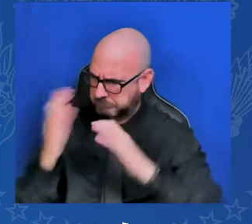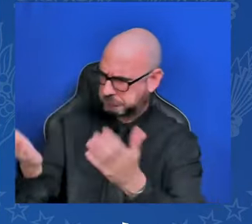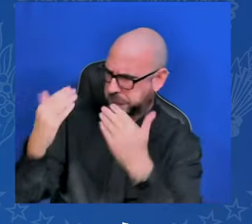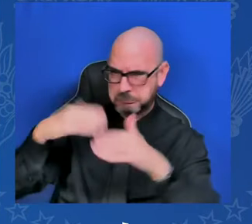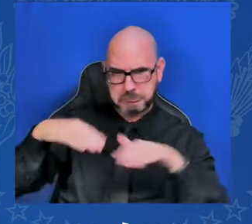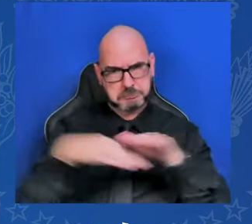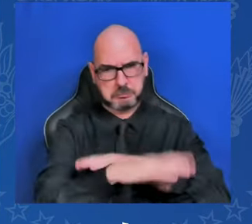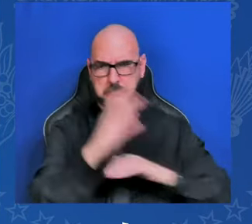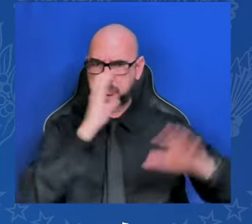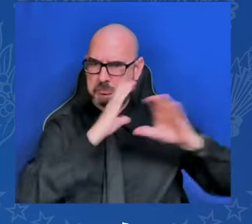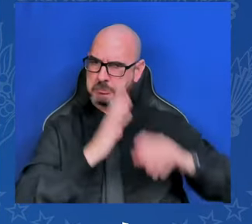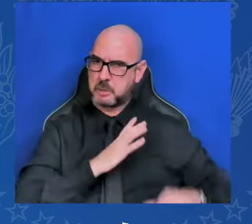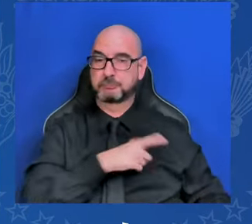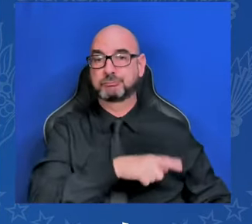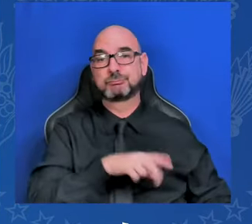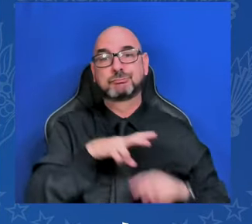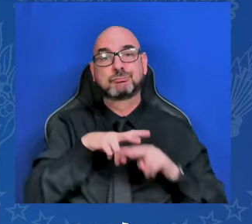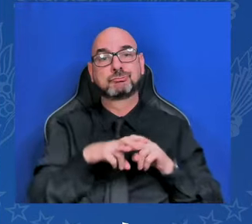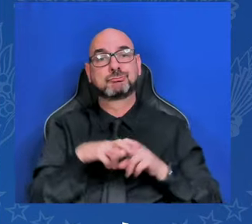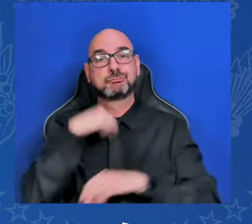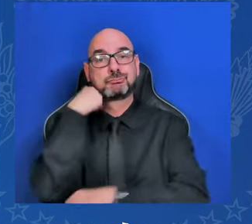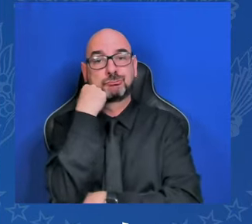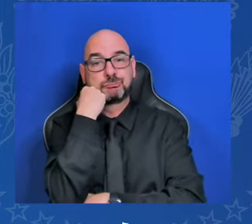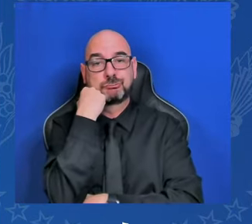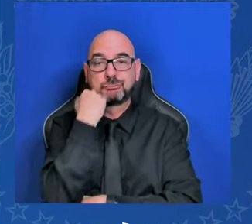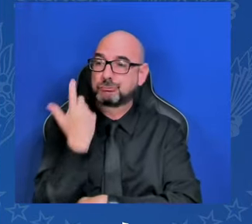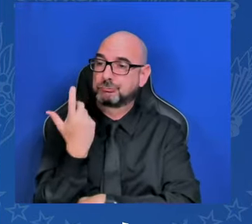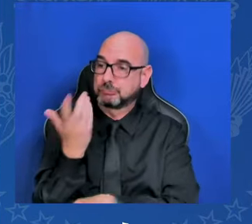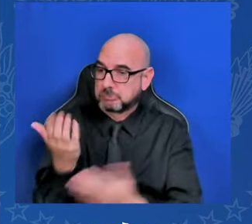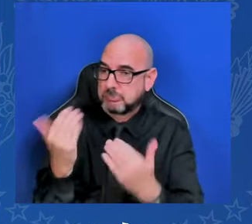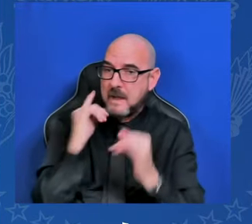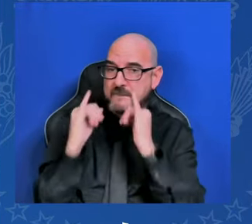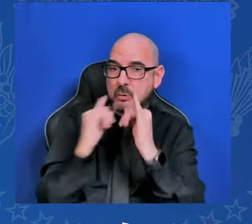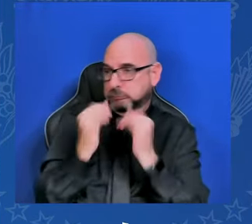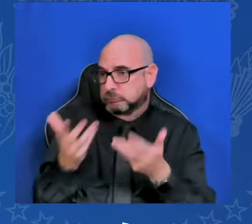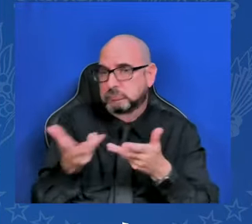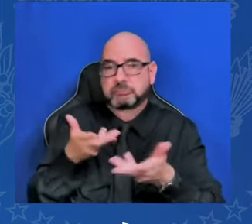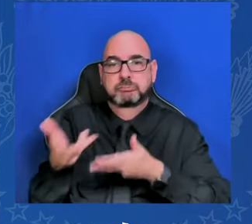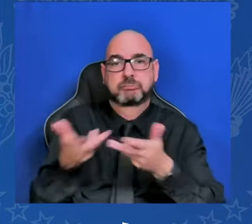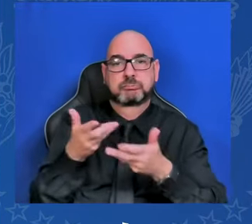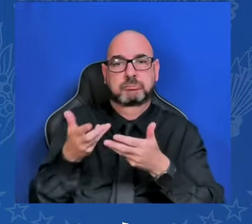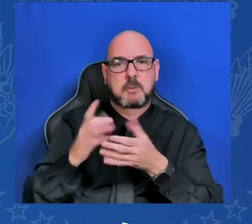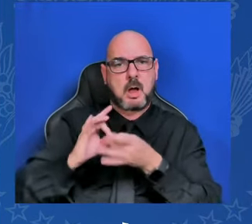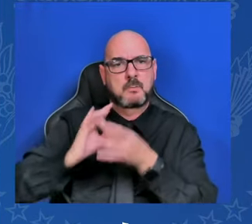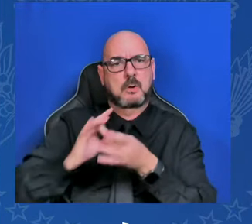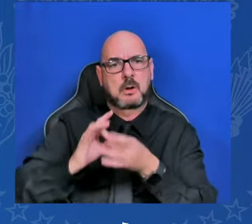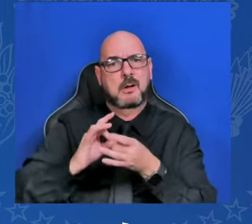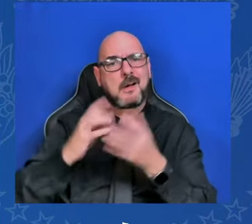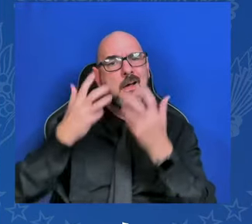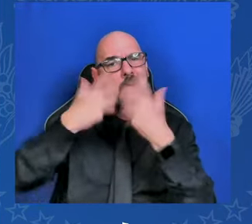ways cooperated with the investigation. That's the distinction, among others.